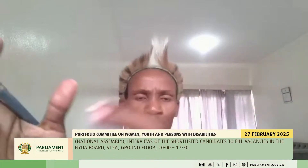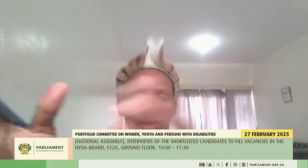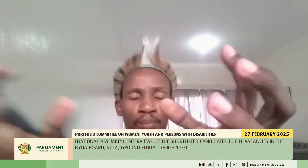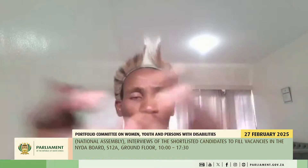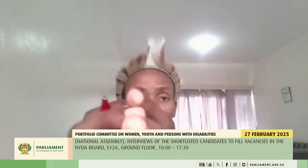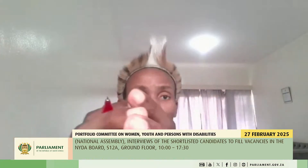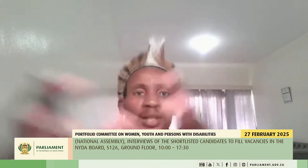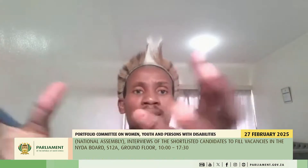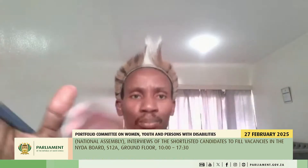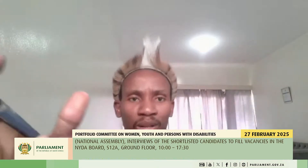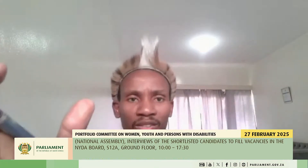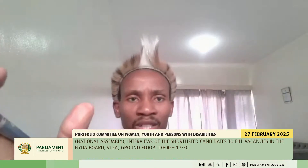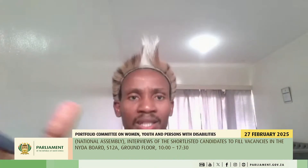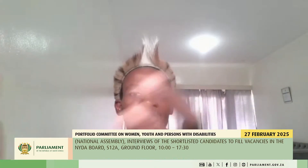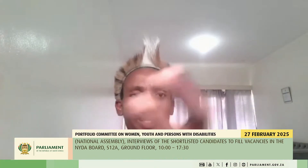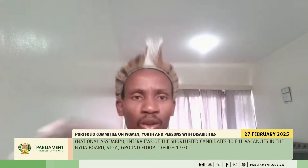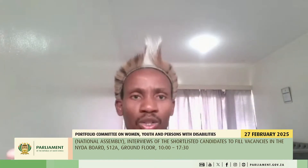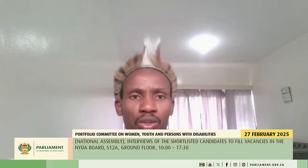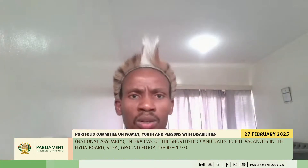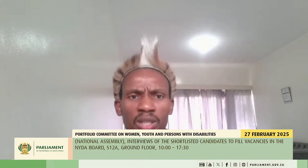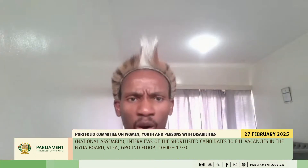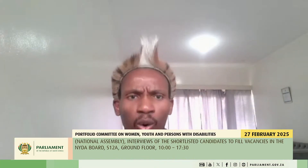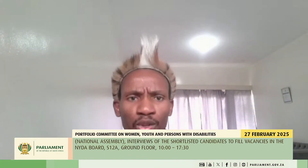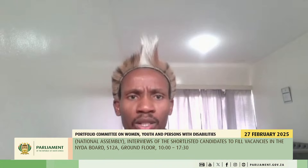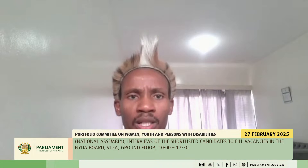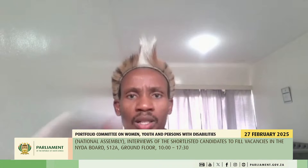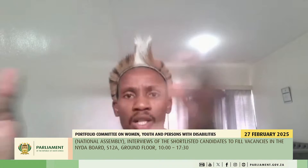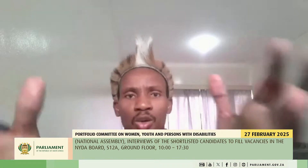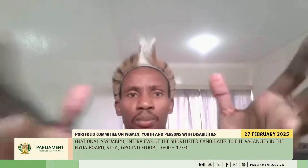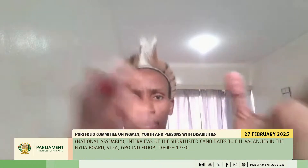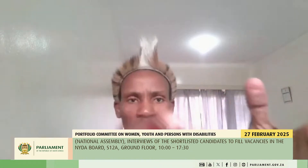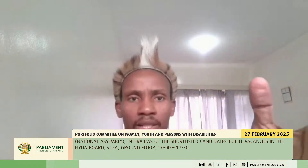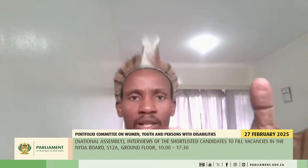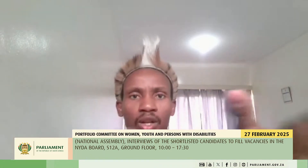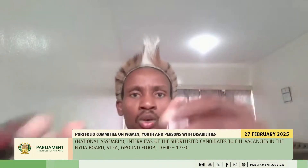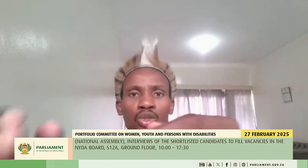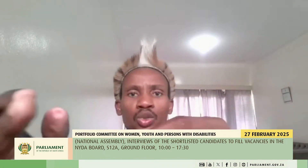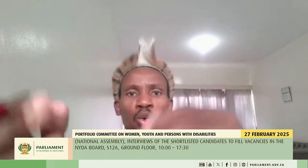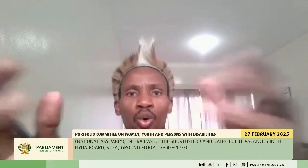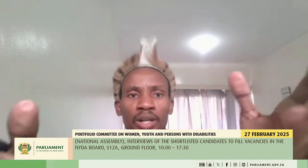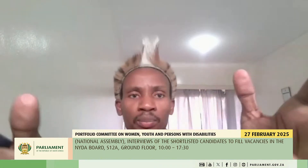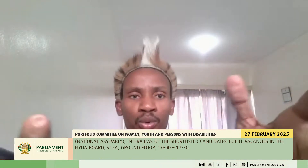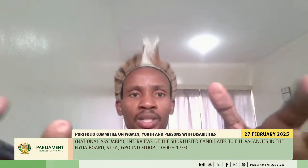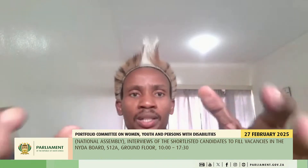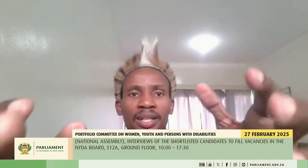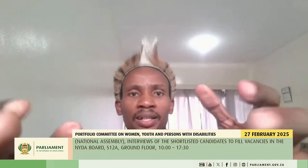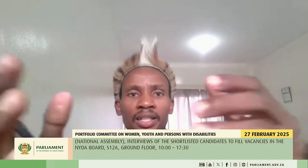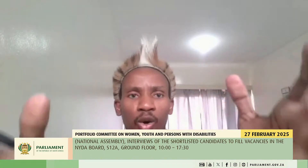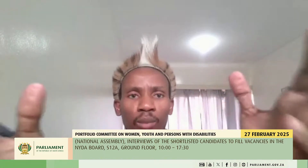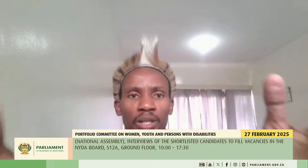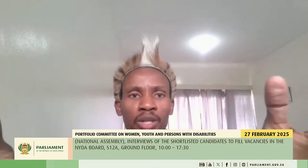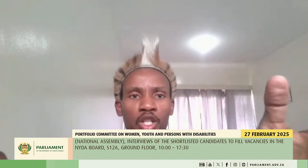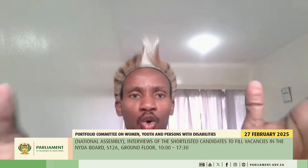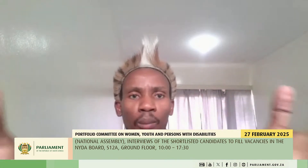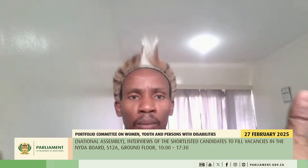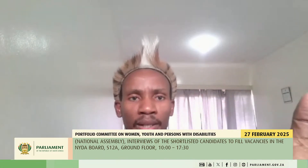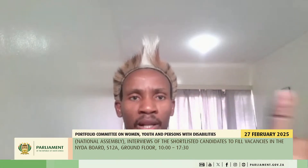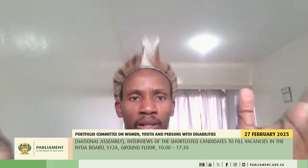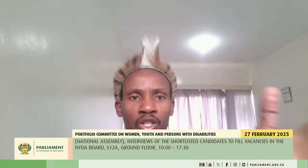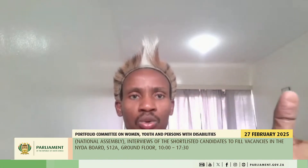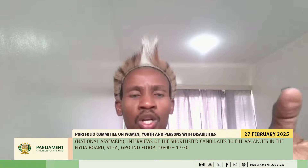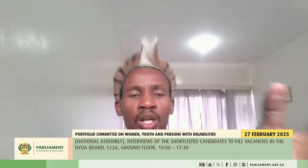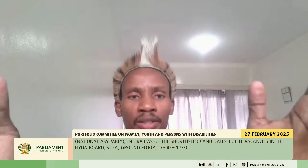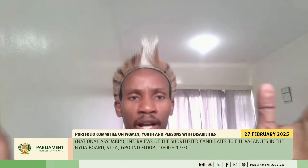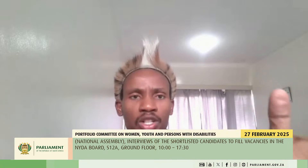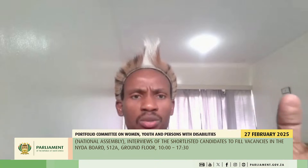public, the private, and also the community to be part and also to contribute in the commitment to combat